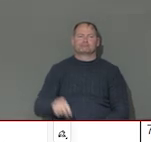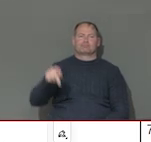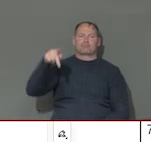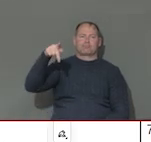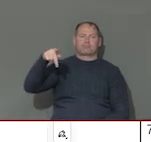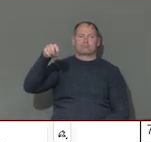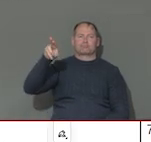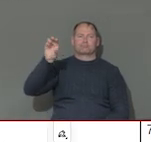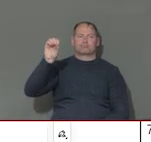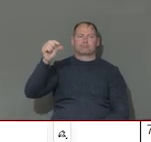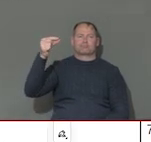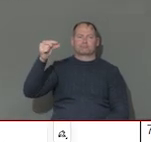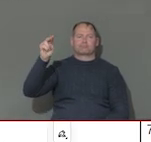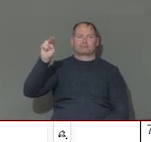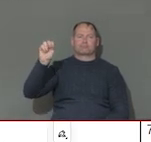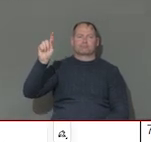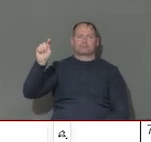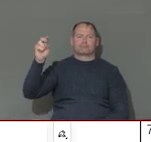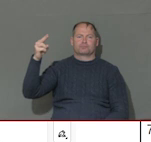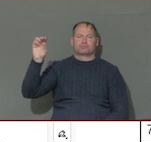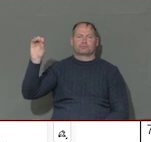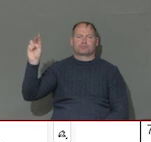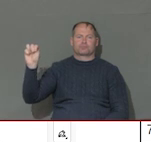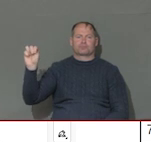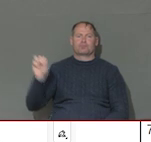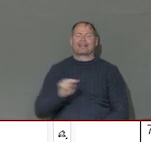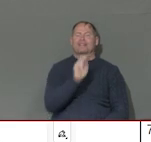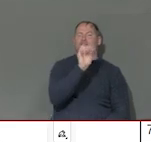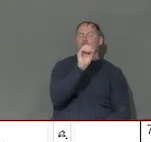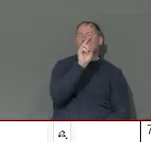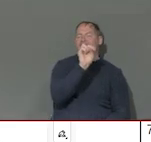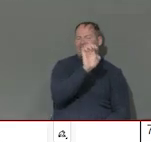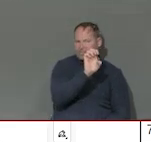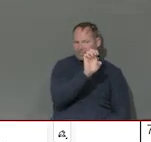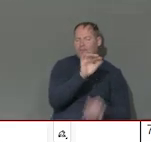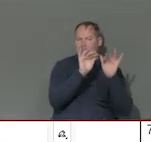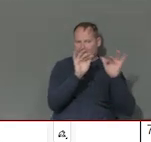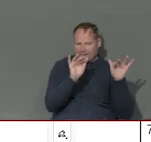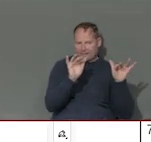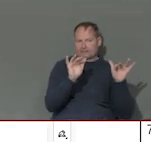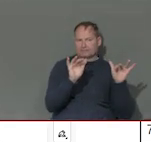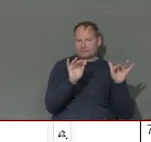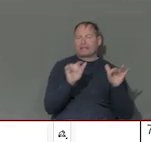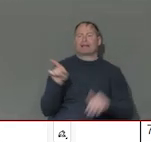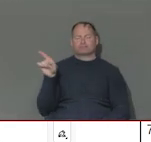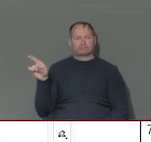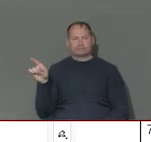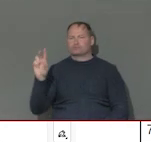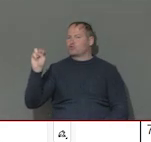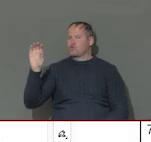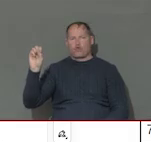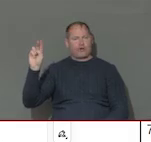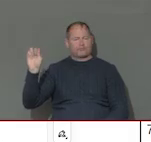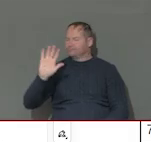very careful on that one. It is none for modern humans. And then for